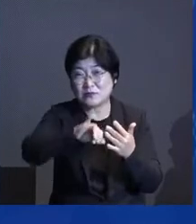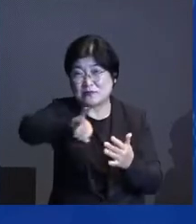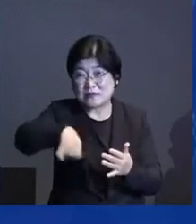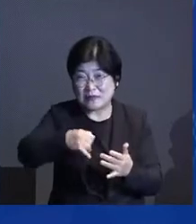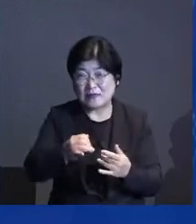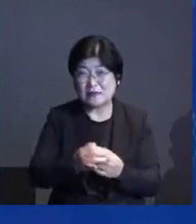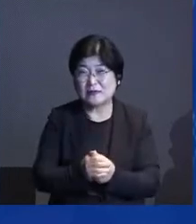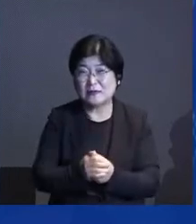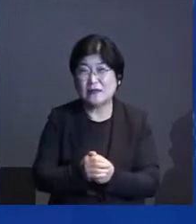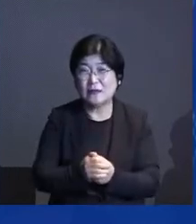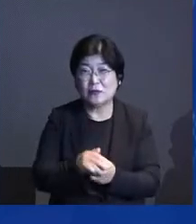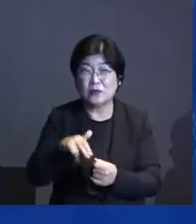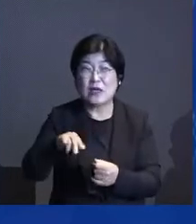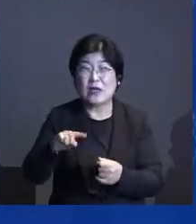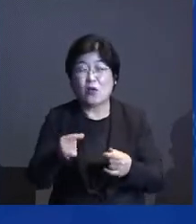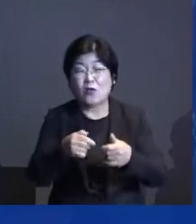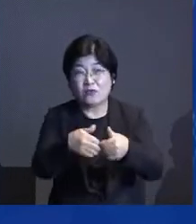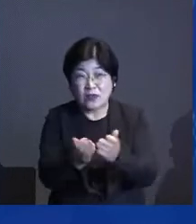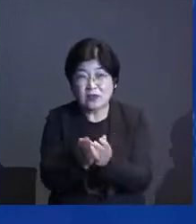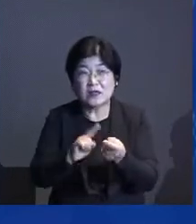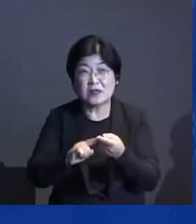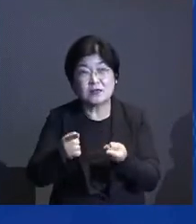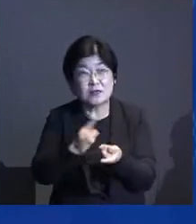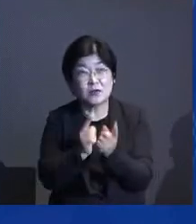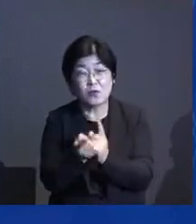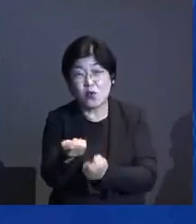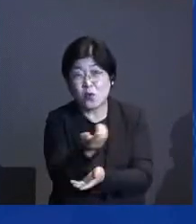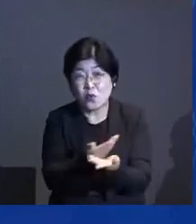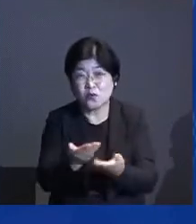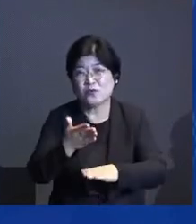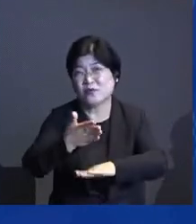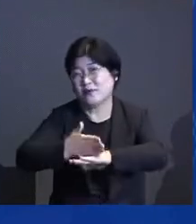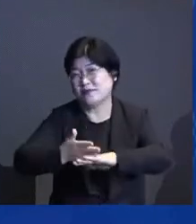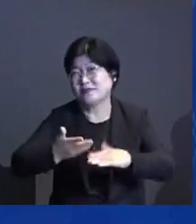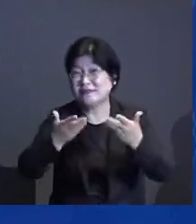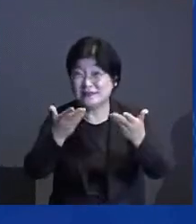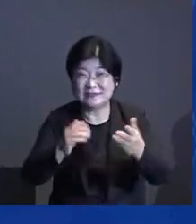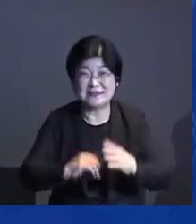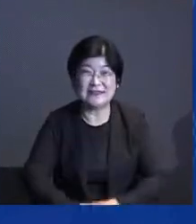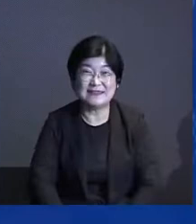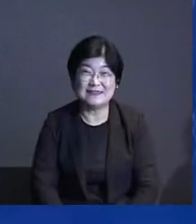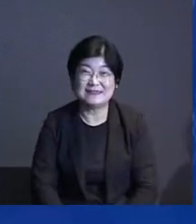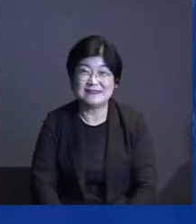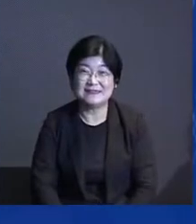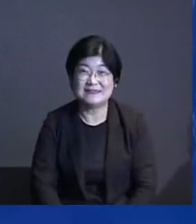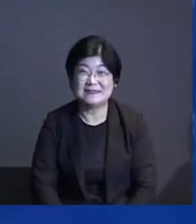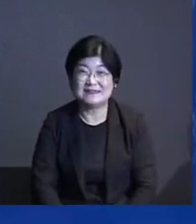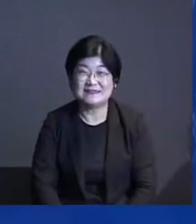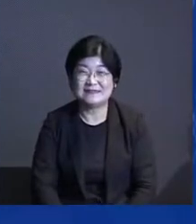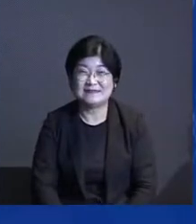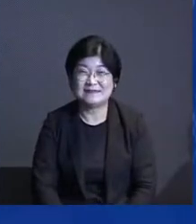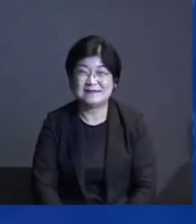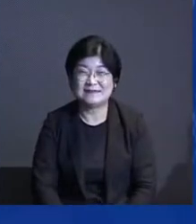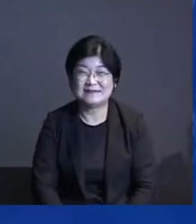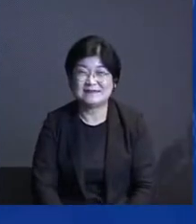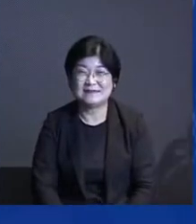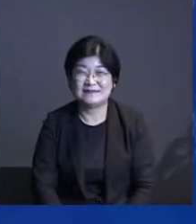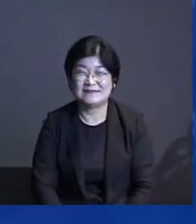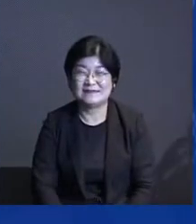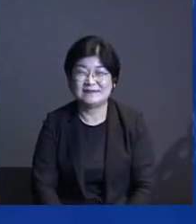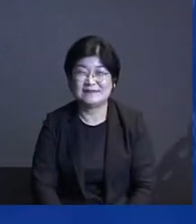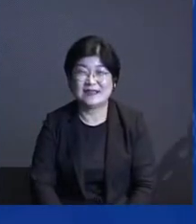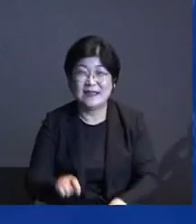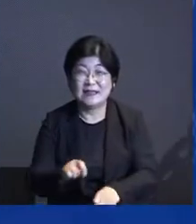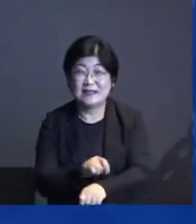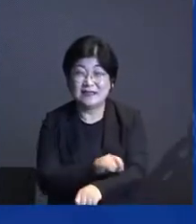this model is, I think, one of very standard models for HelpAge International,